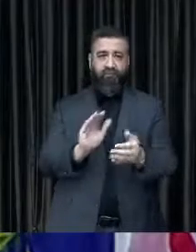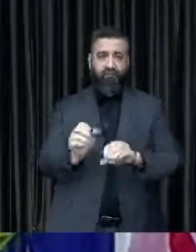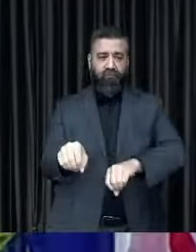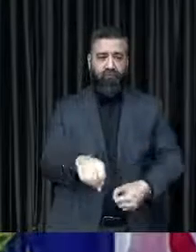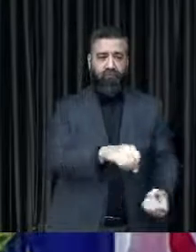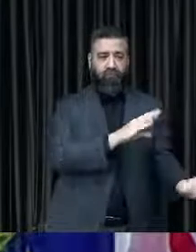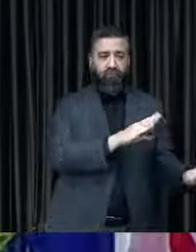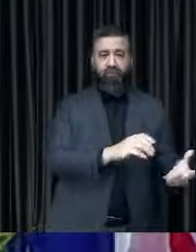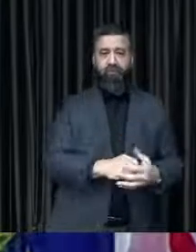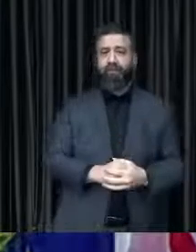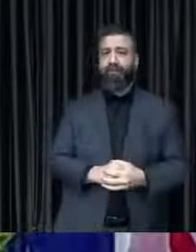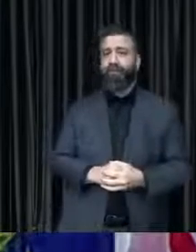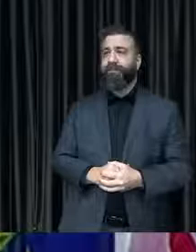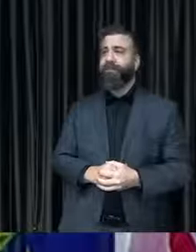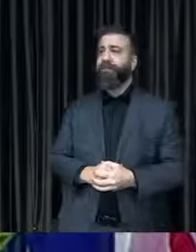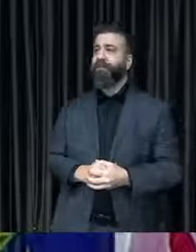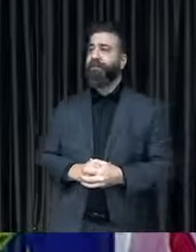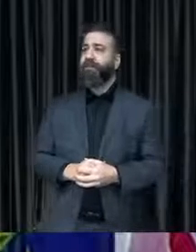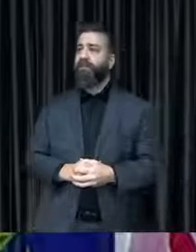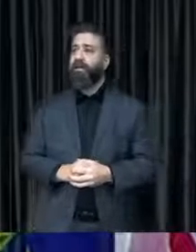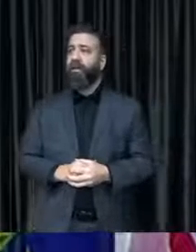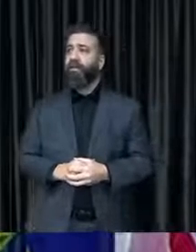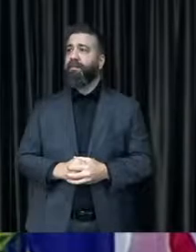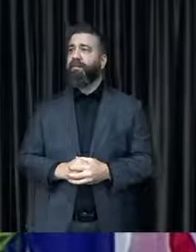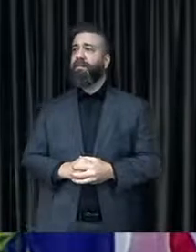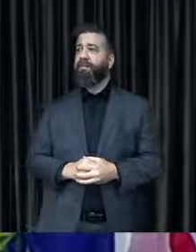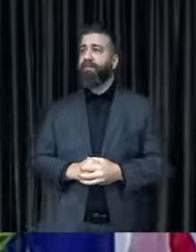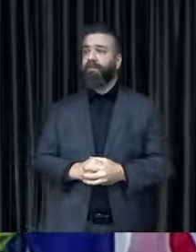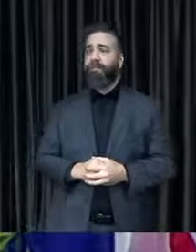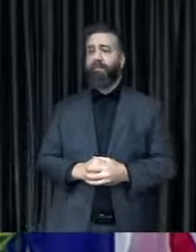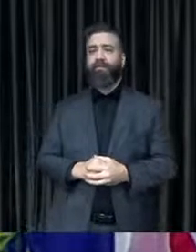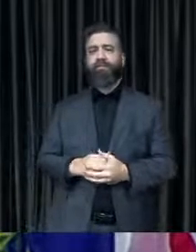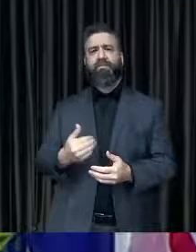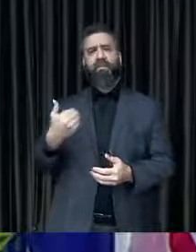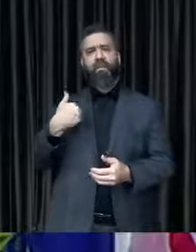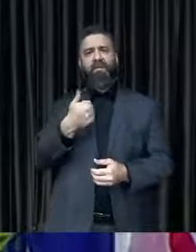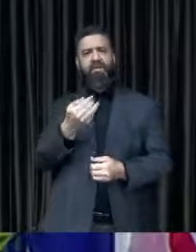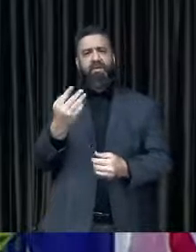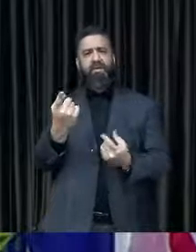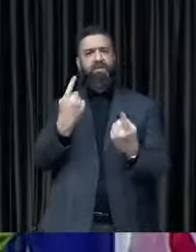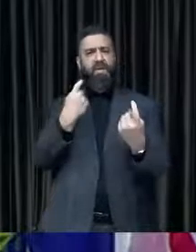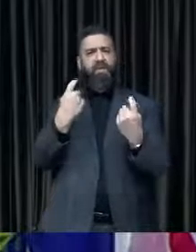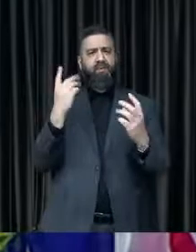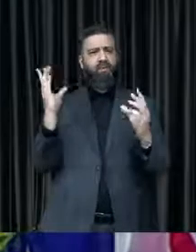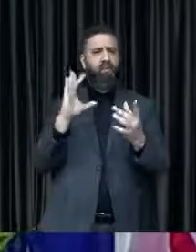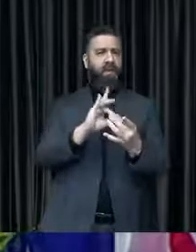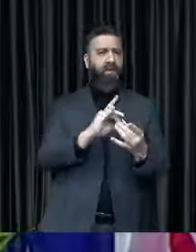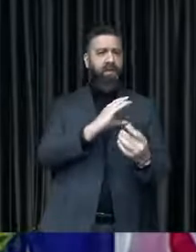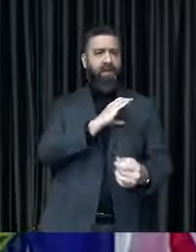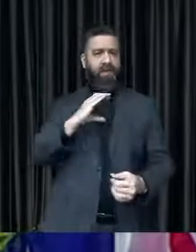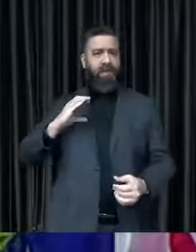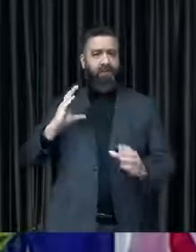Dr. Page, we have a couple of questions regarding the council meeting last night from Public Radio